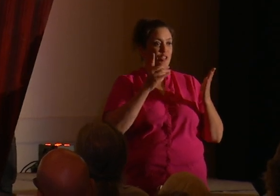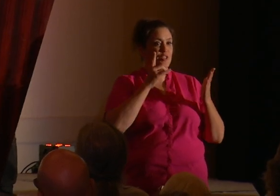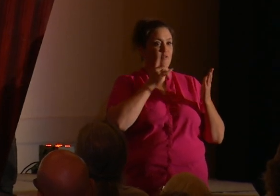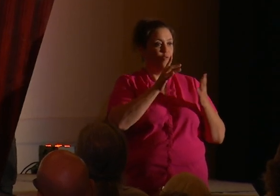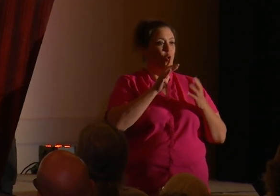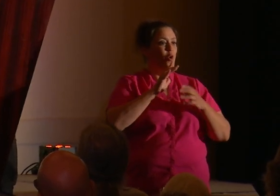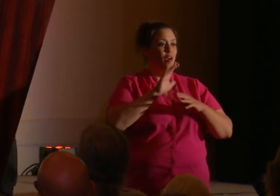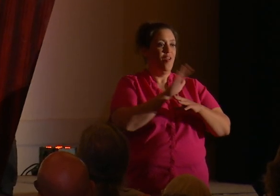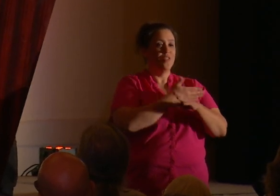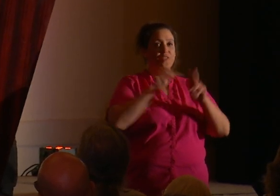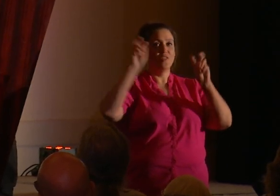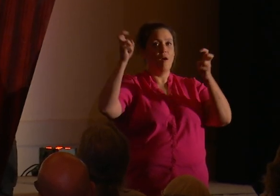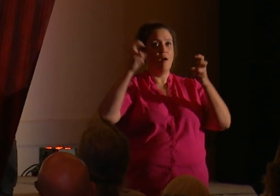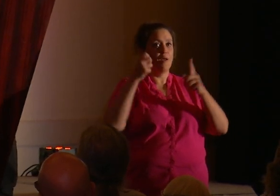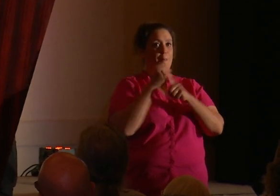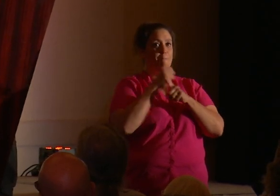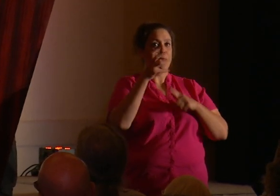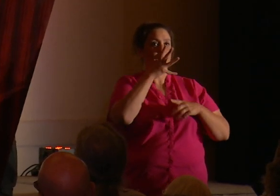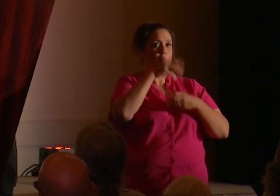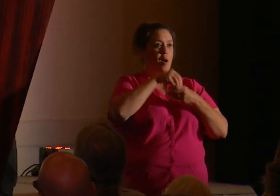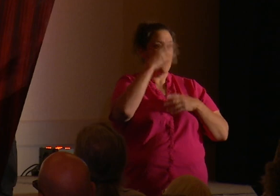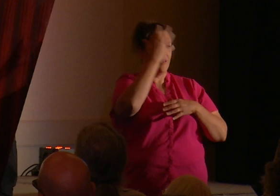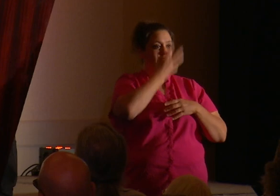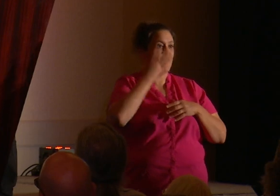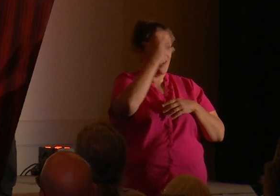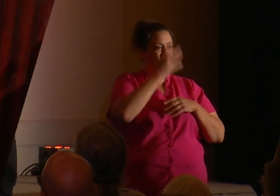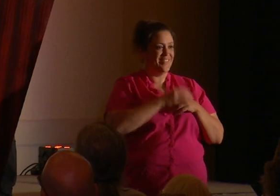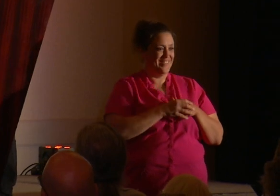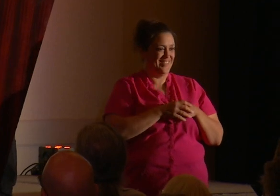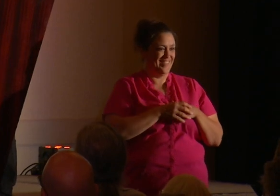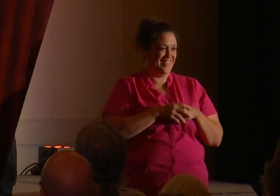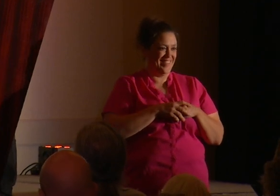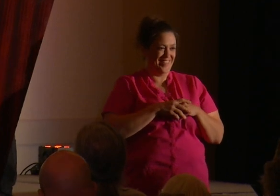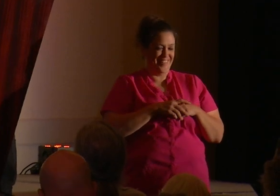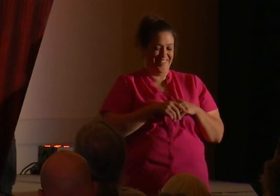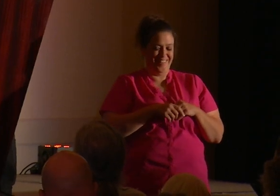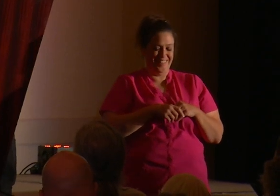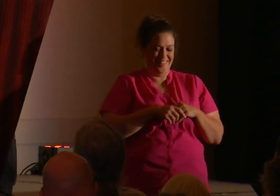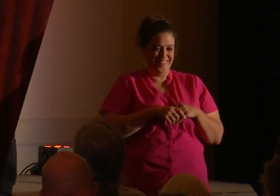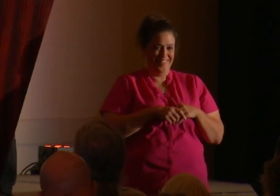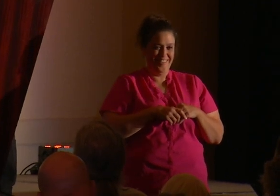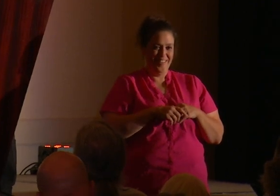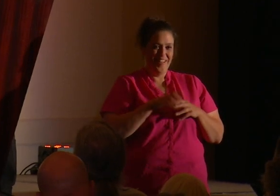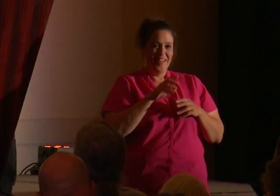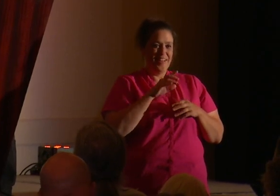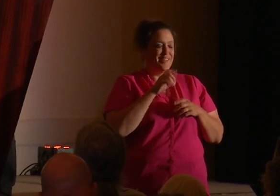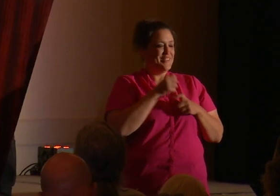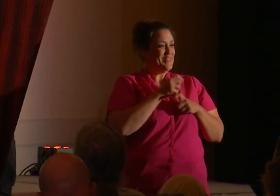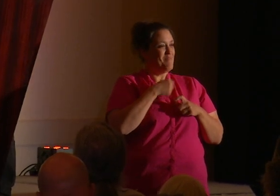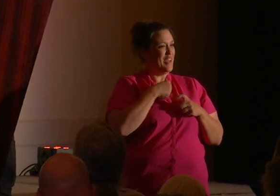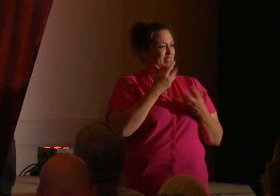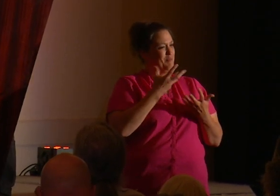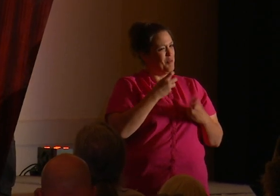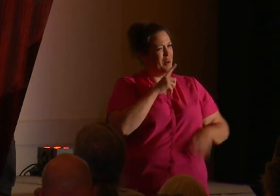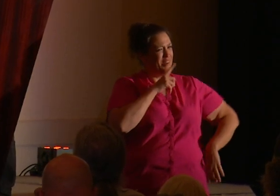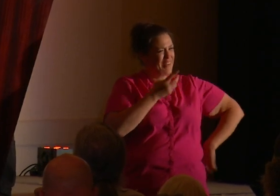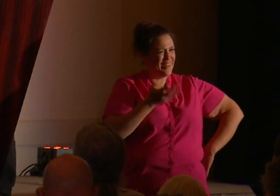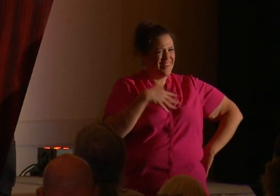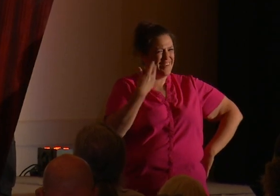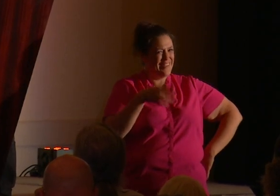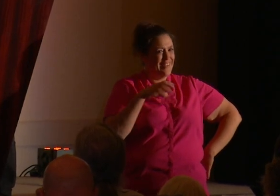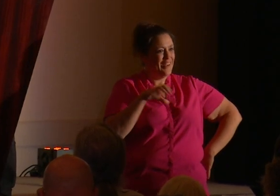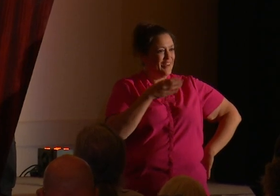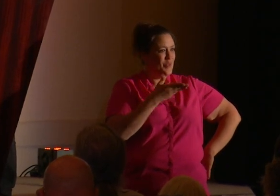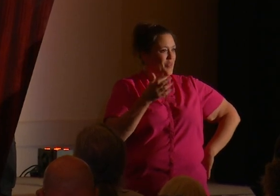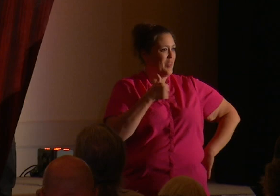you. It's all for you, Lord. It makes makes me want to seriously do things that I will